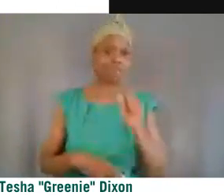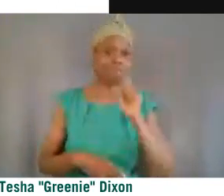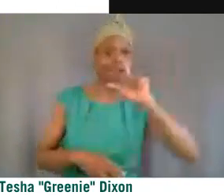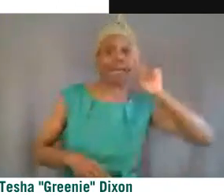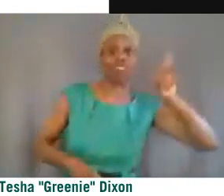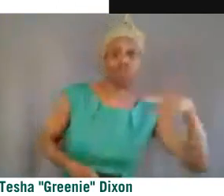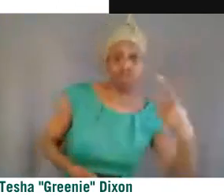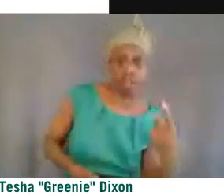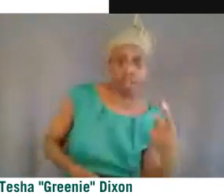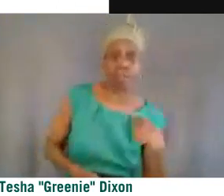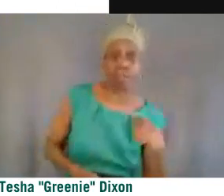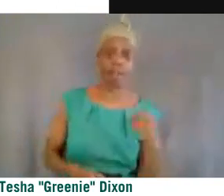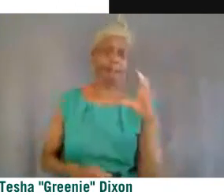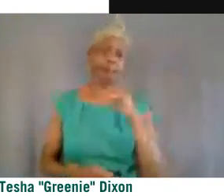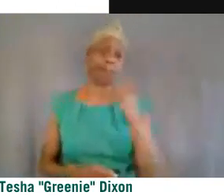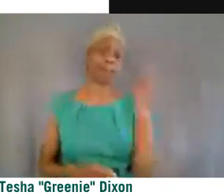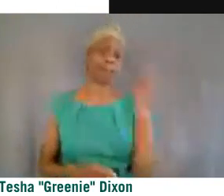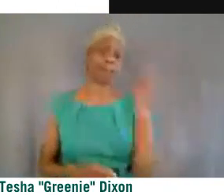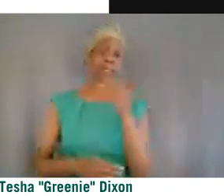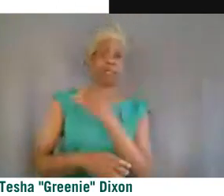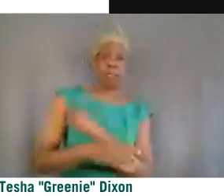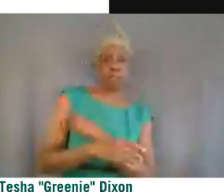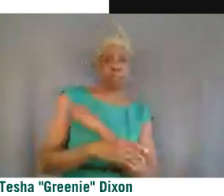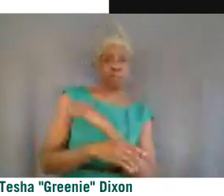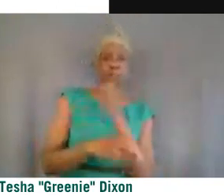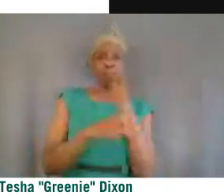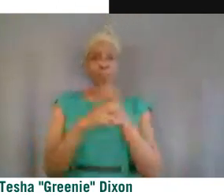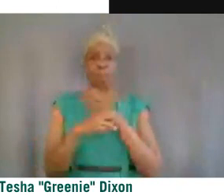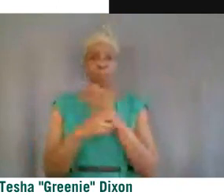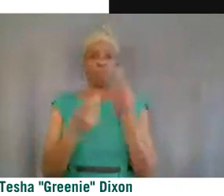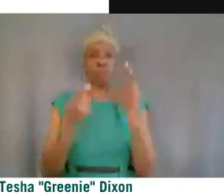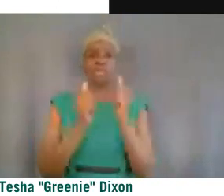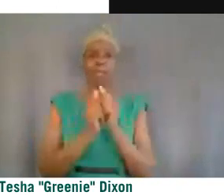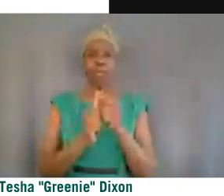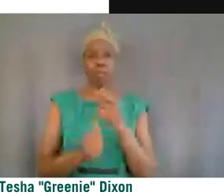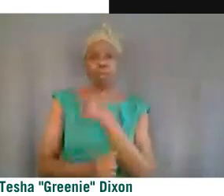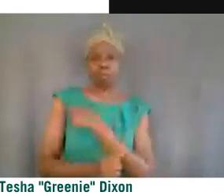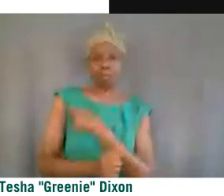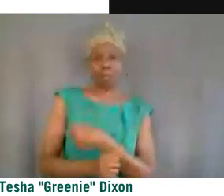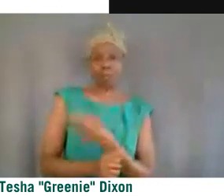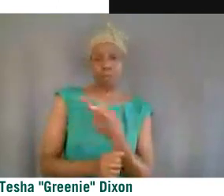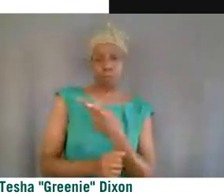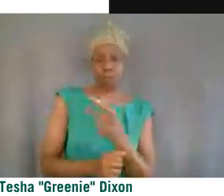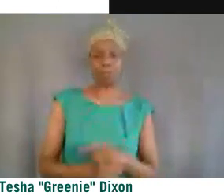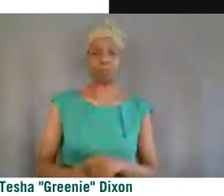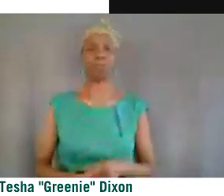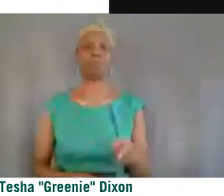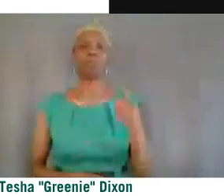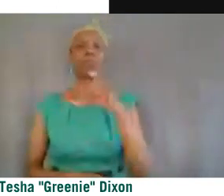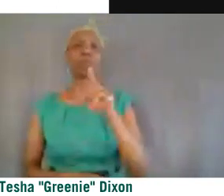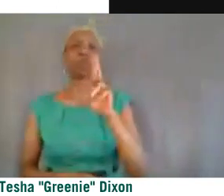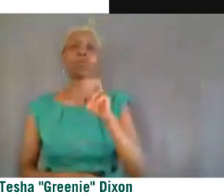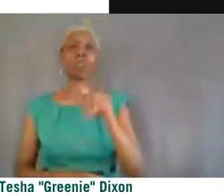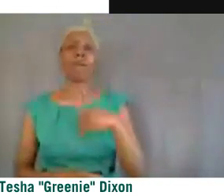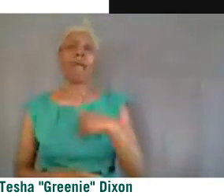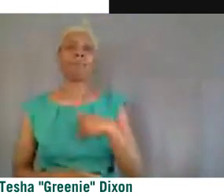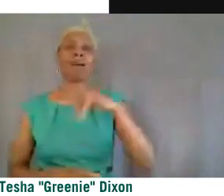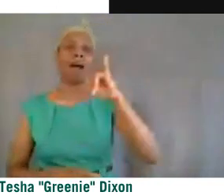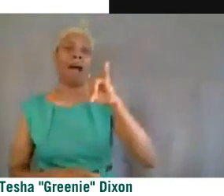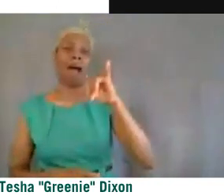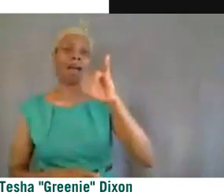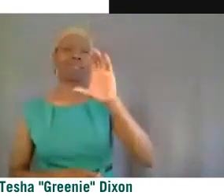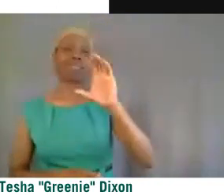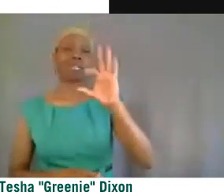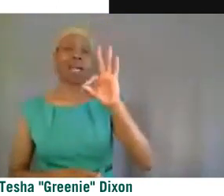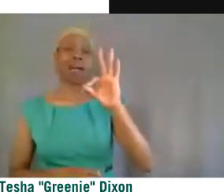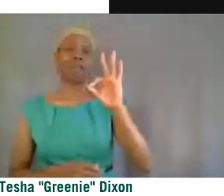I suppose, somebody's muscles and their bones and what's going on. Rachel, do you have an ICF graphic handy by